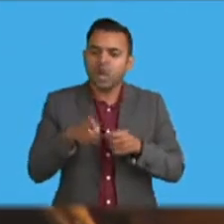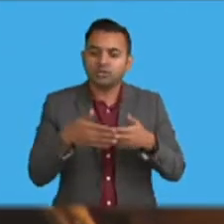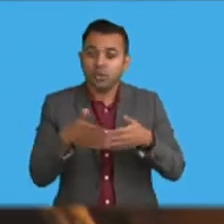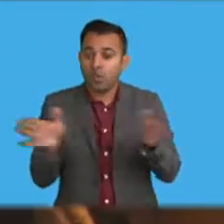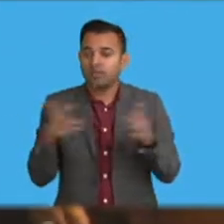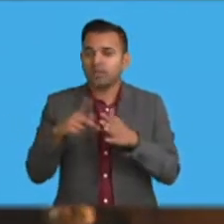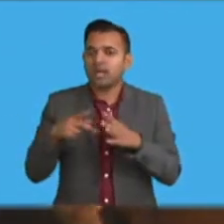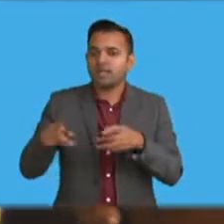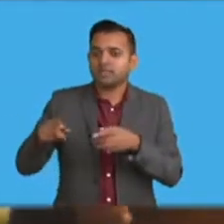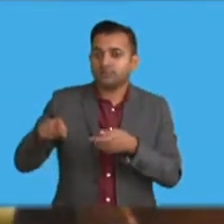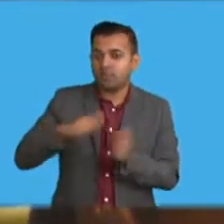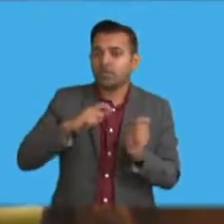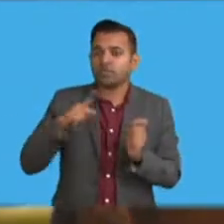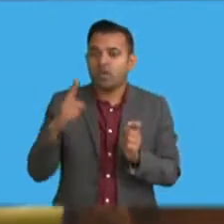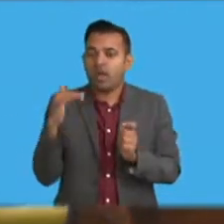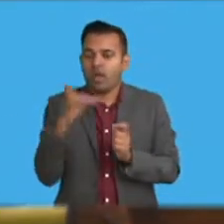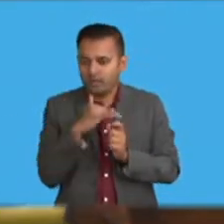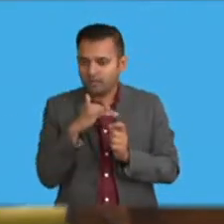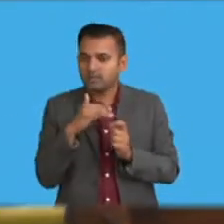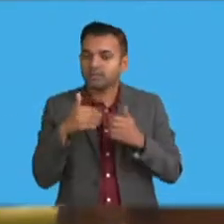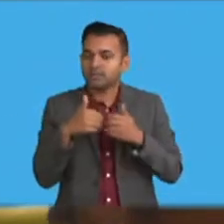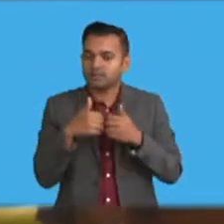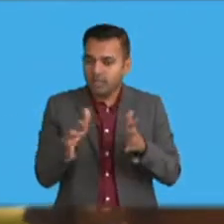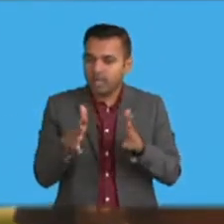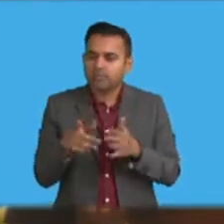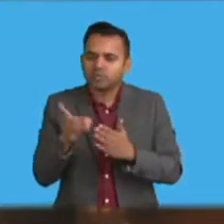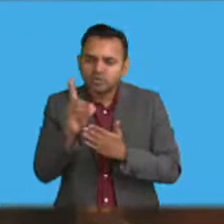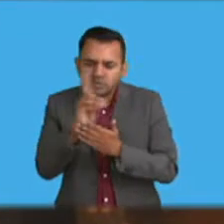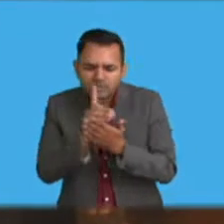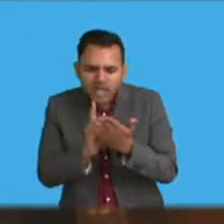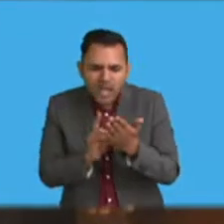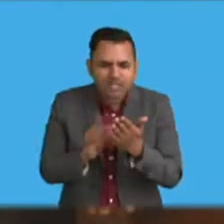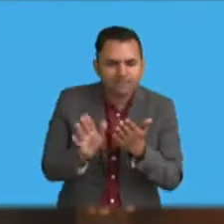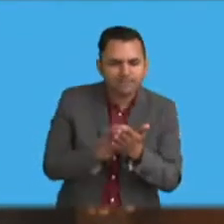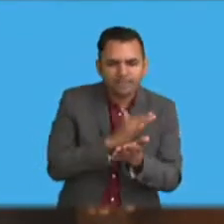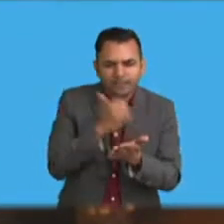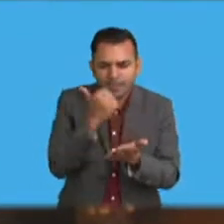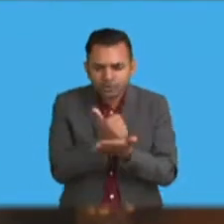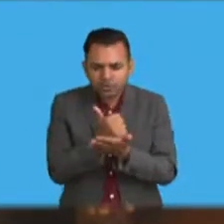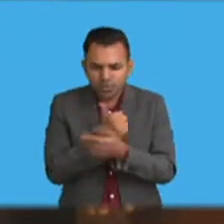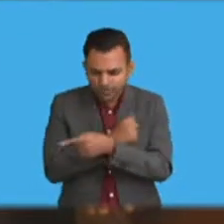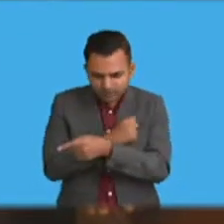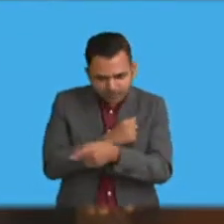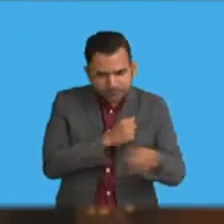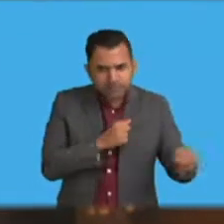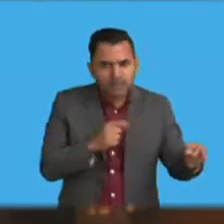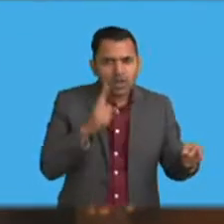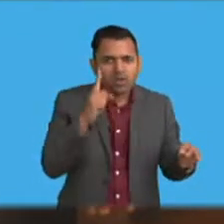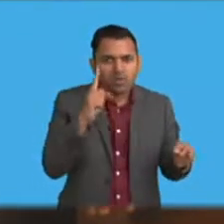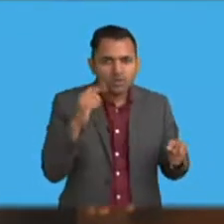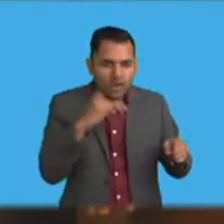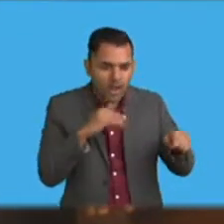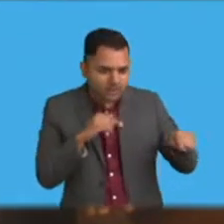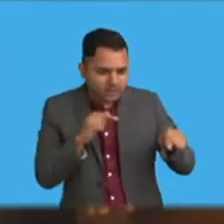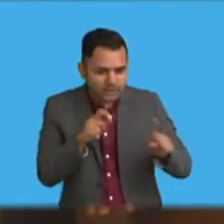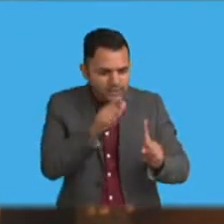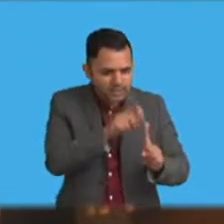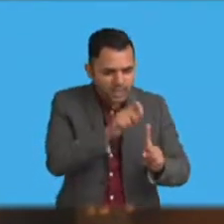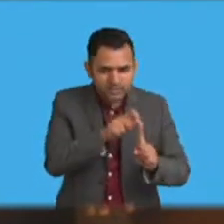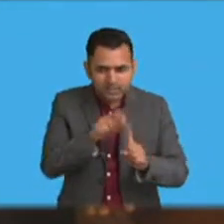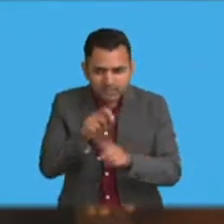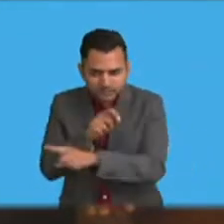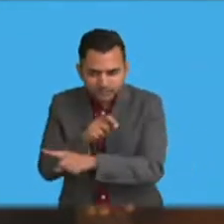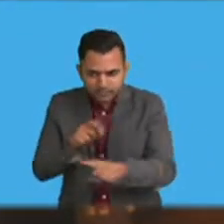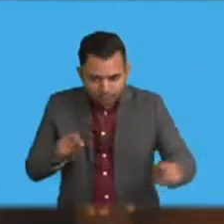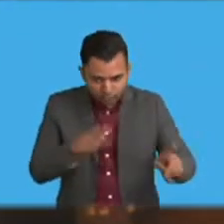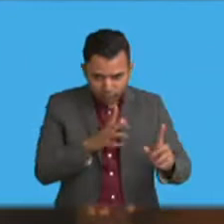an initiative designed to get at least 100 cooperatives to be fully compliant to the Cooperatives Act, as well as other regulations that is applicable to